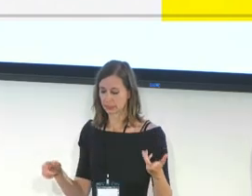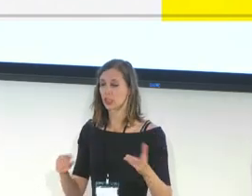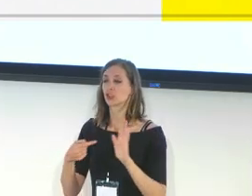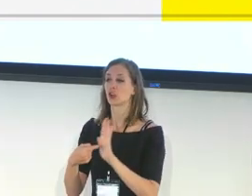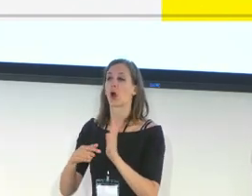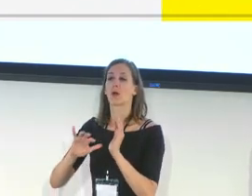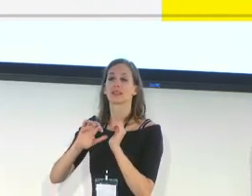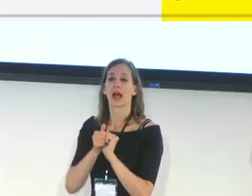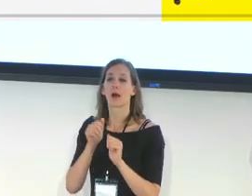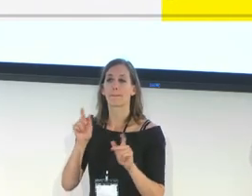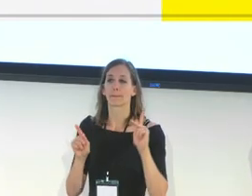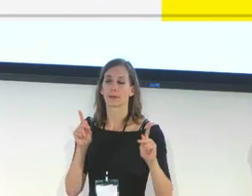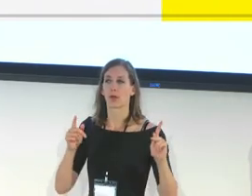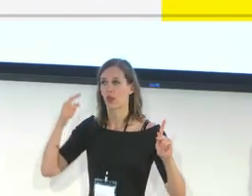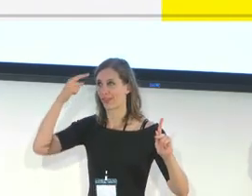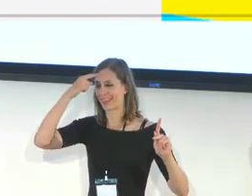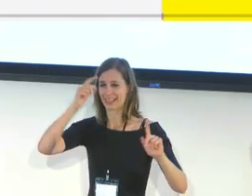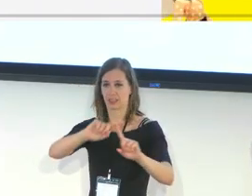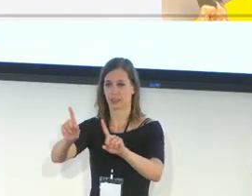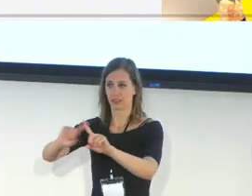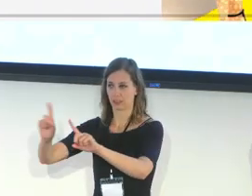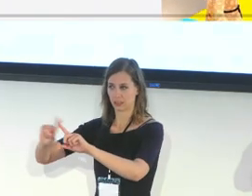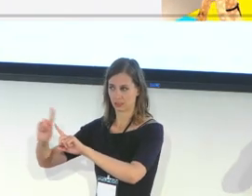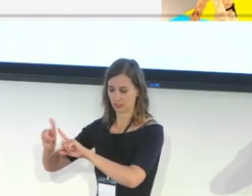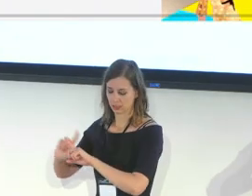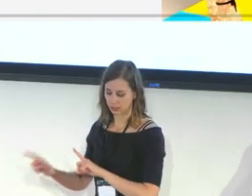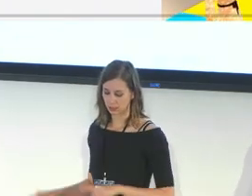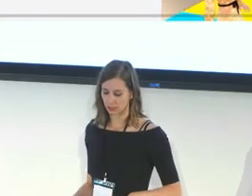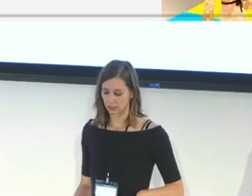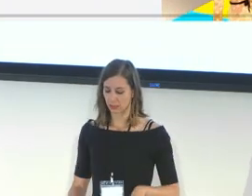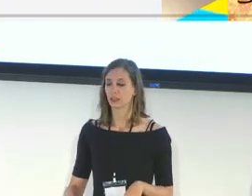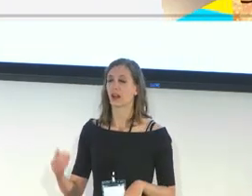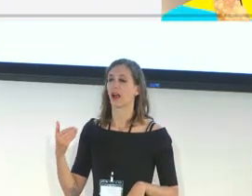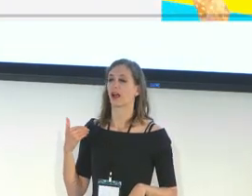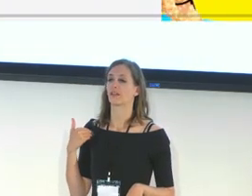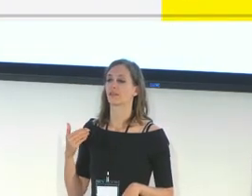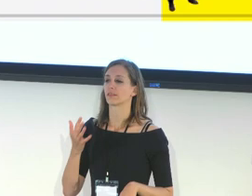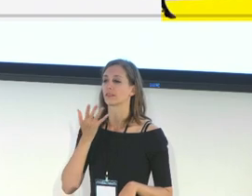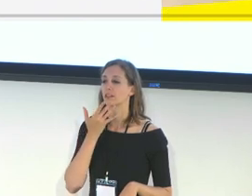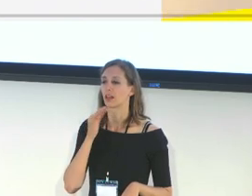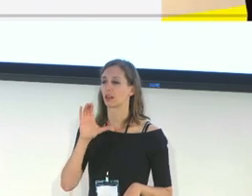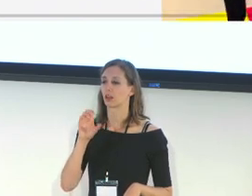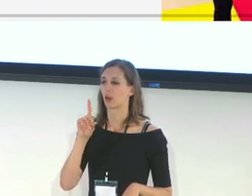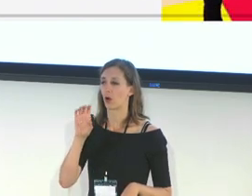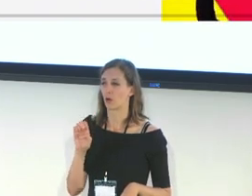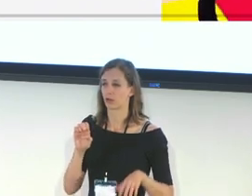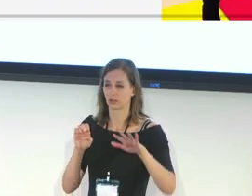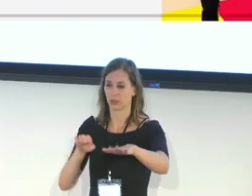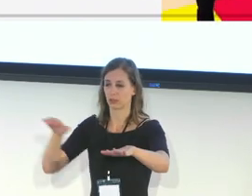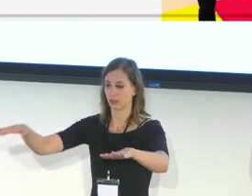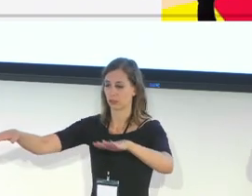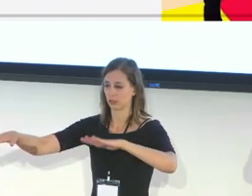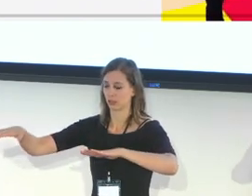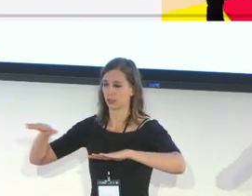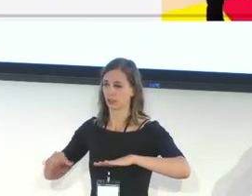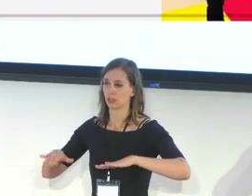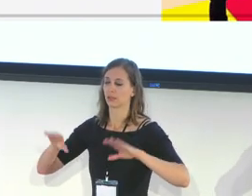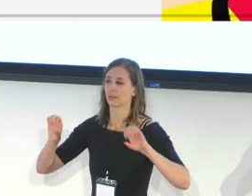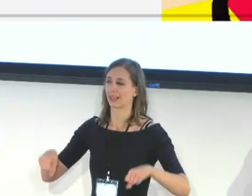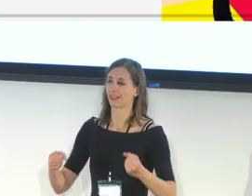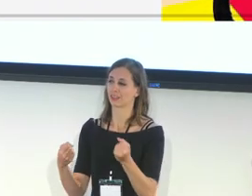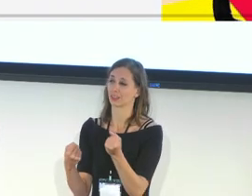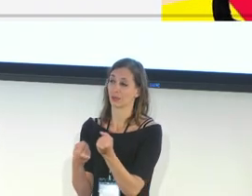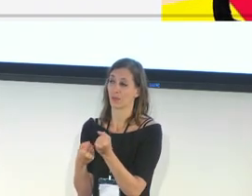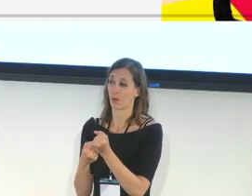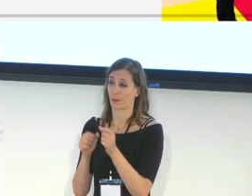different thinking patterns and essentially color codes them into these different ways of working around the environment. So we can support people by educating